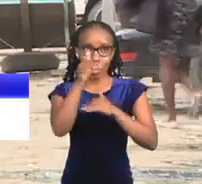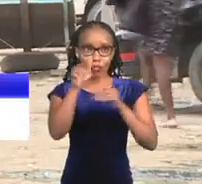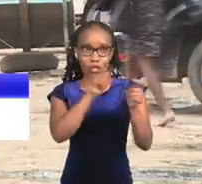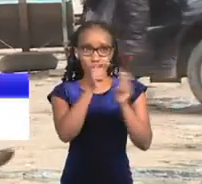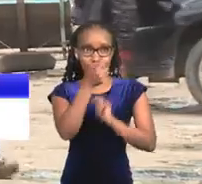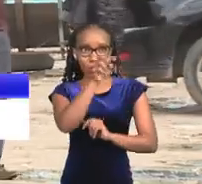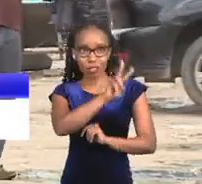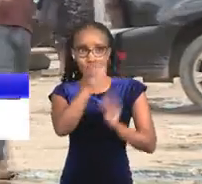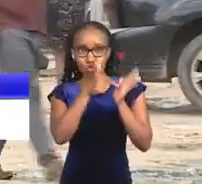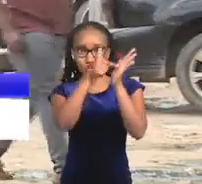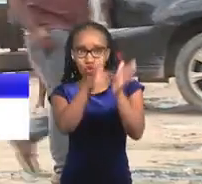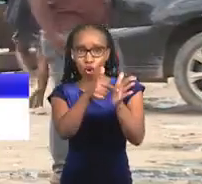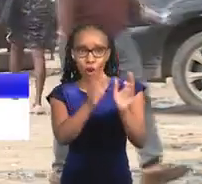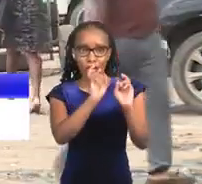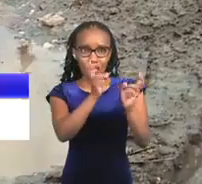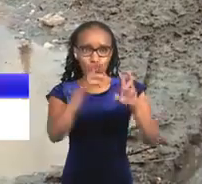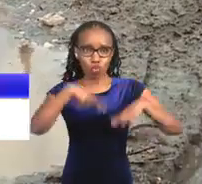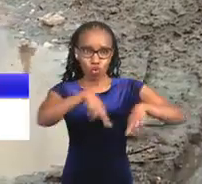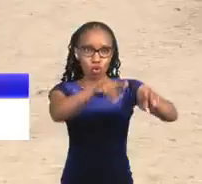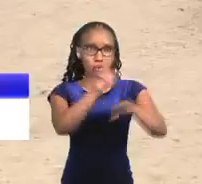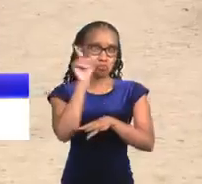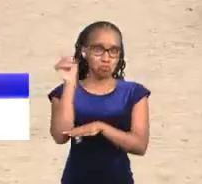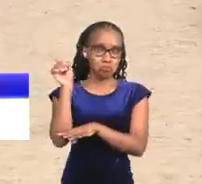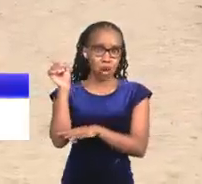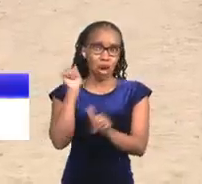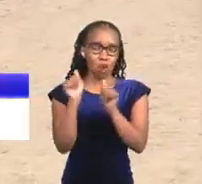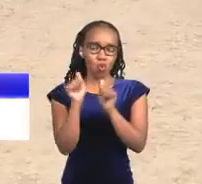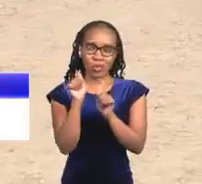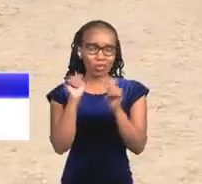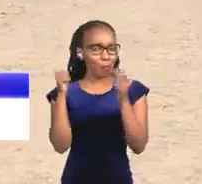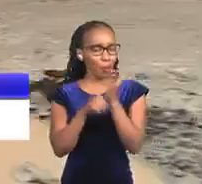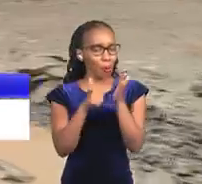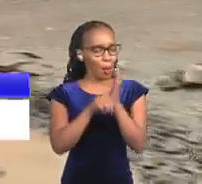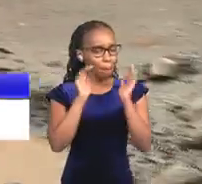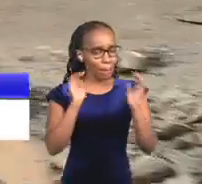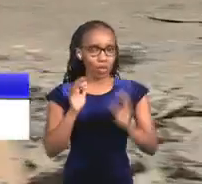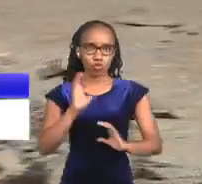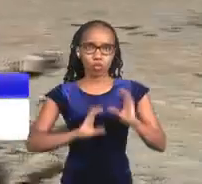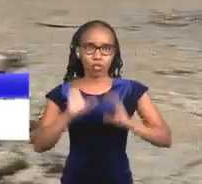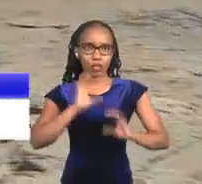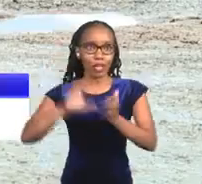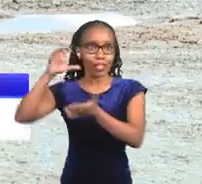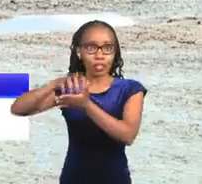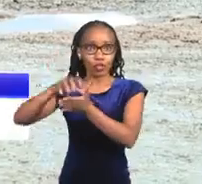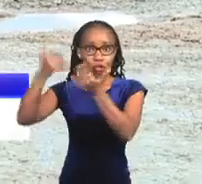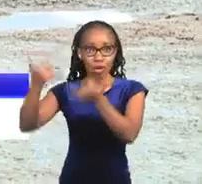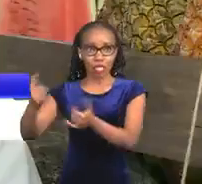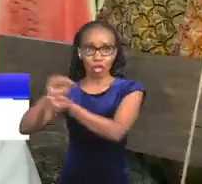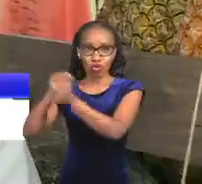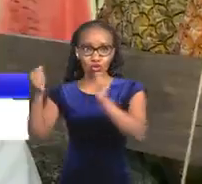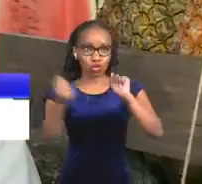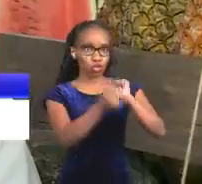TV highlighted on the state of this road, which has been the thorn to the flesh of residents, the situation has changed.